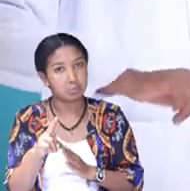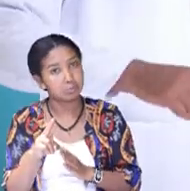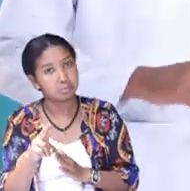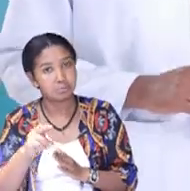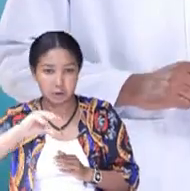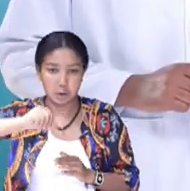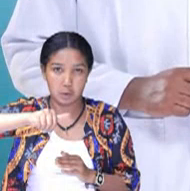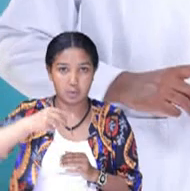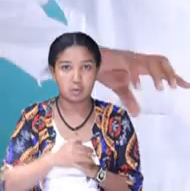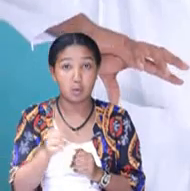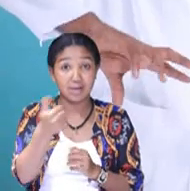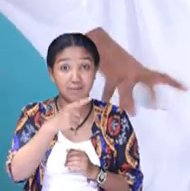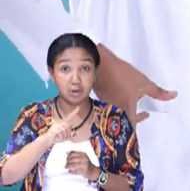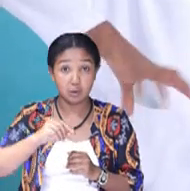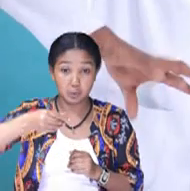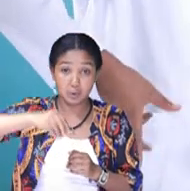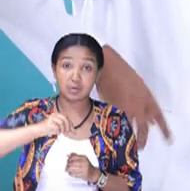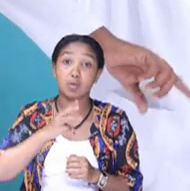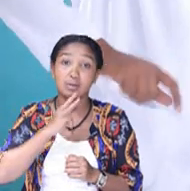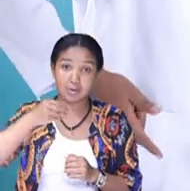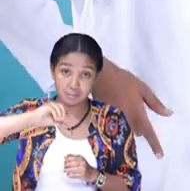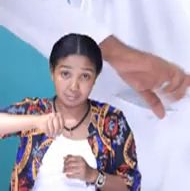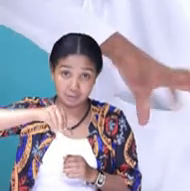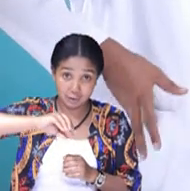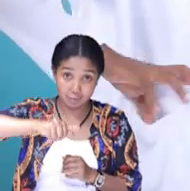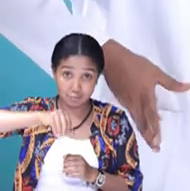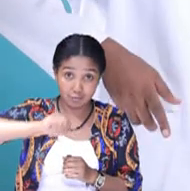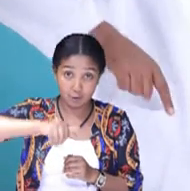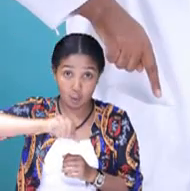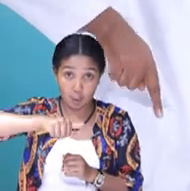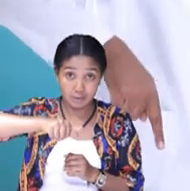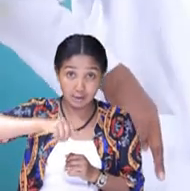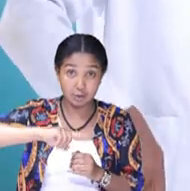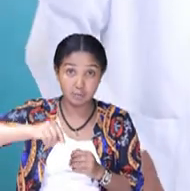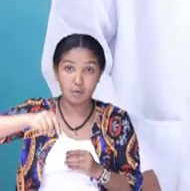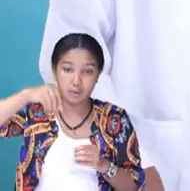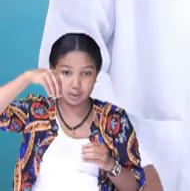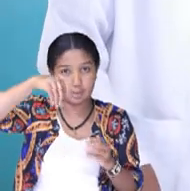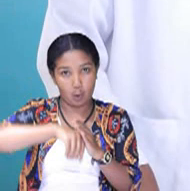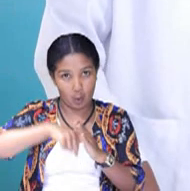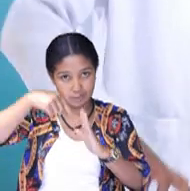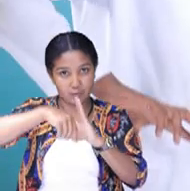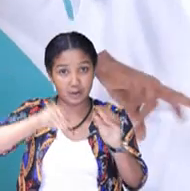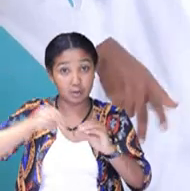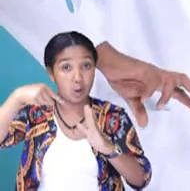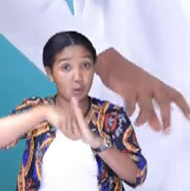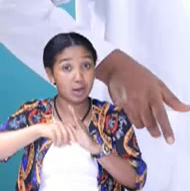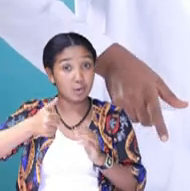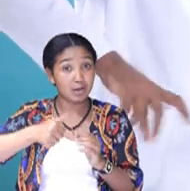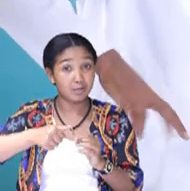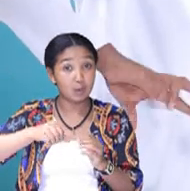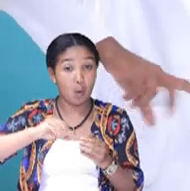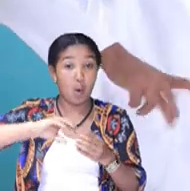screw rule. Whenever you twist screw clockwise, it's moving downward. Or